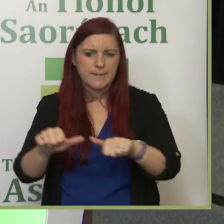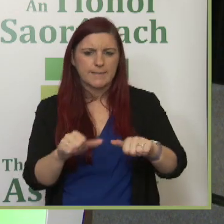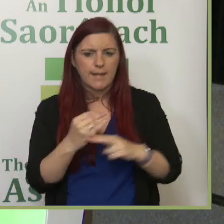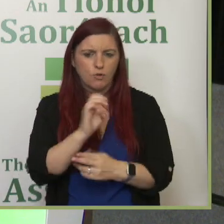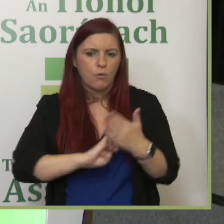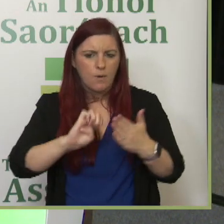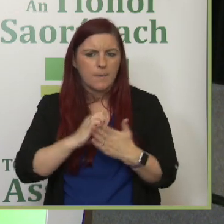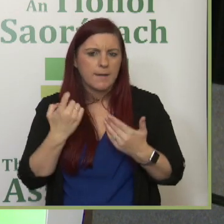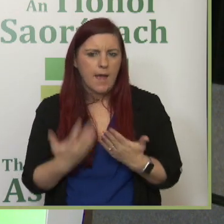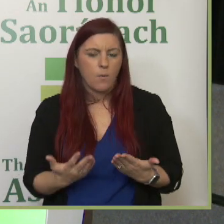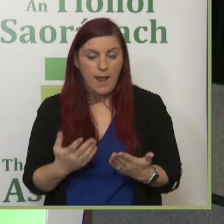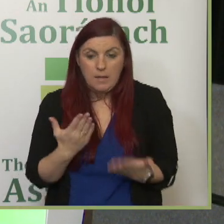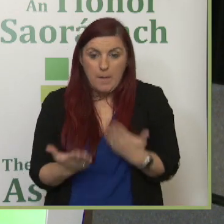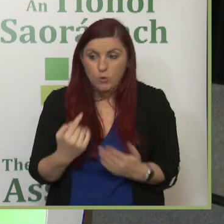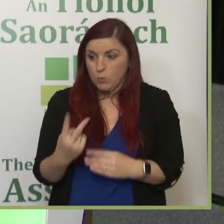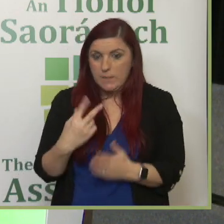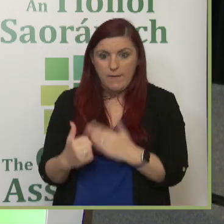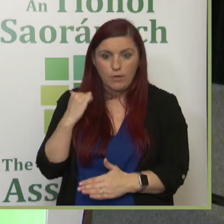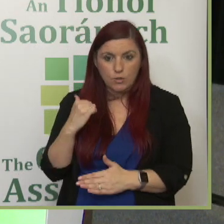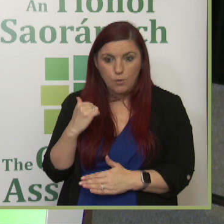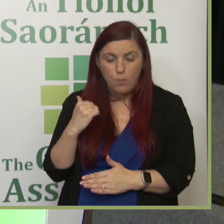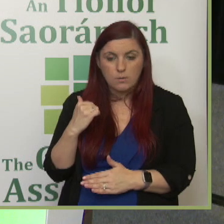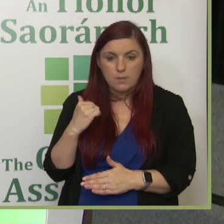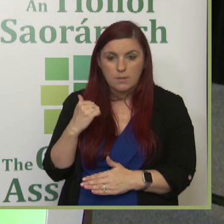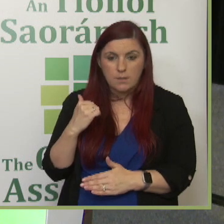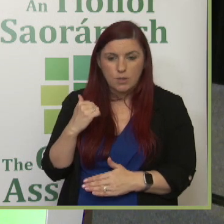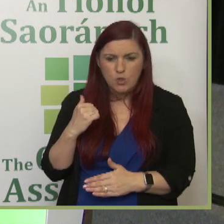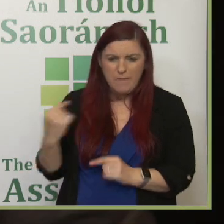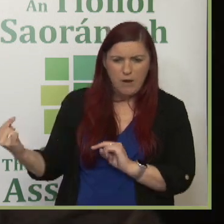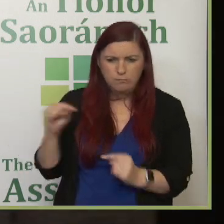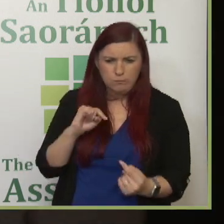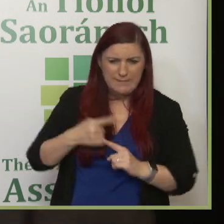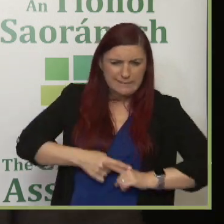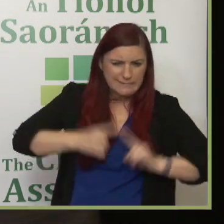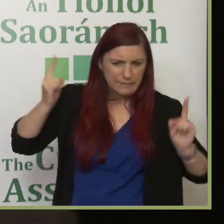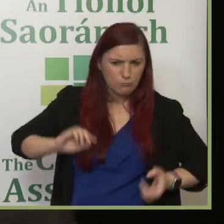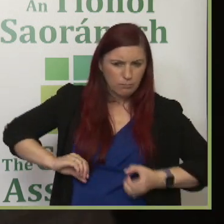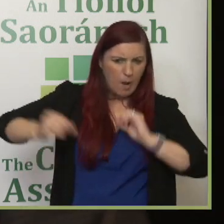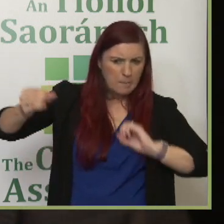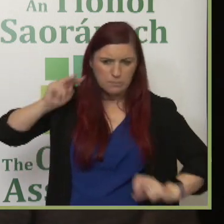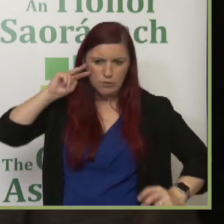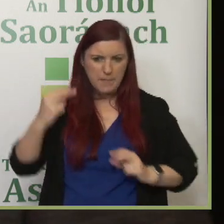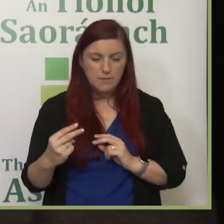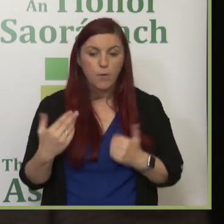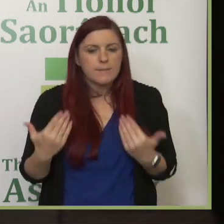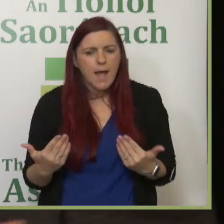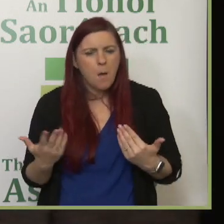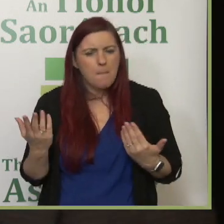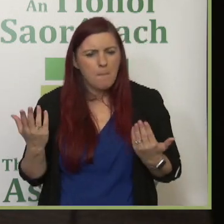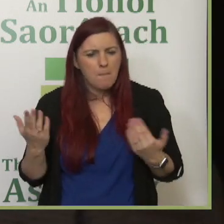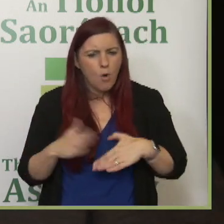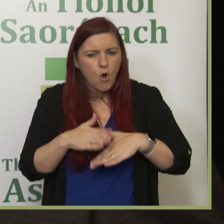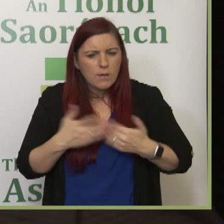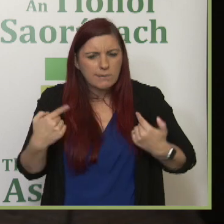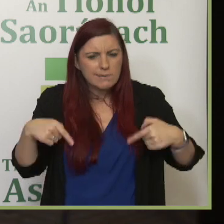doing than when I started in the field, where you really did have very polarised perspectives. And I think that's a part of your journey, I suspect, will